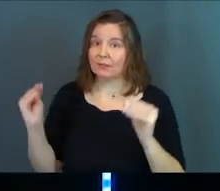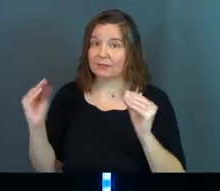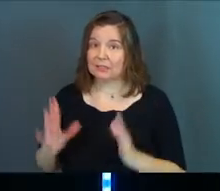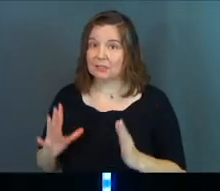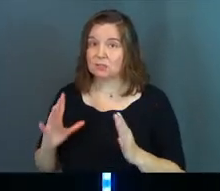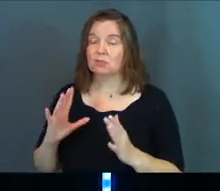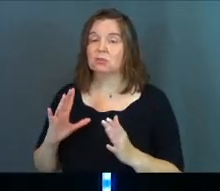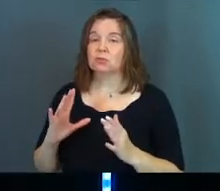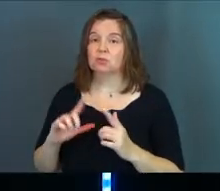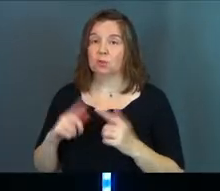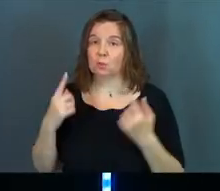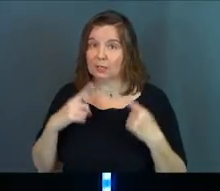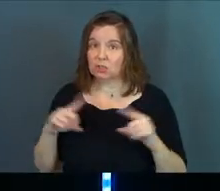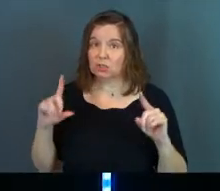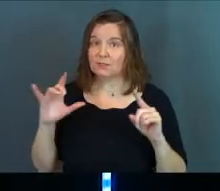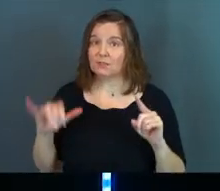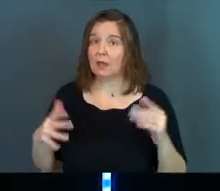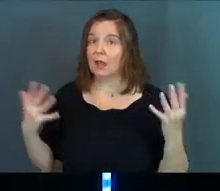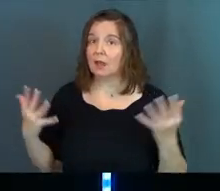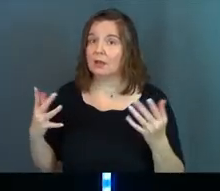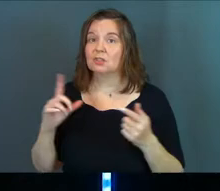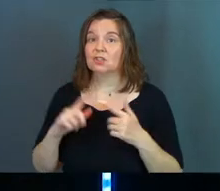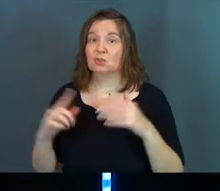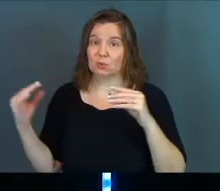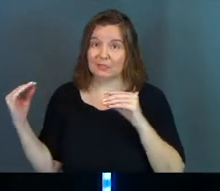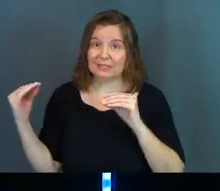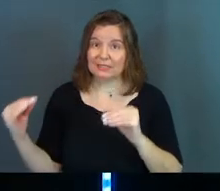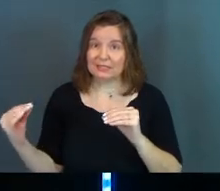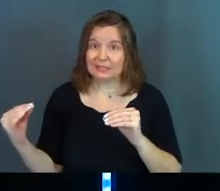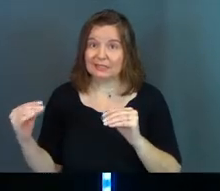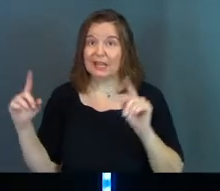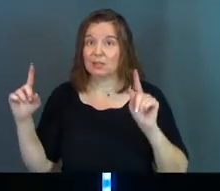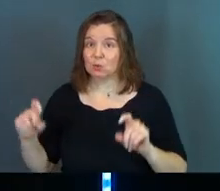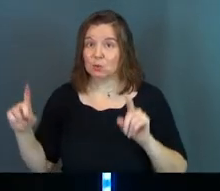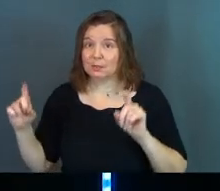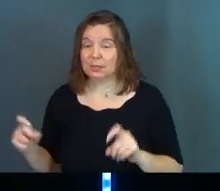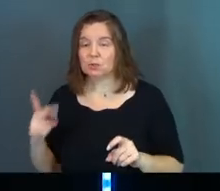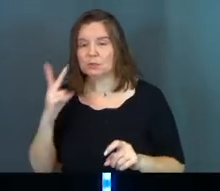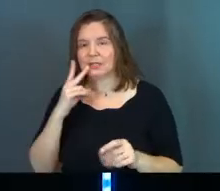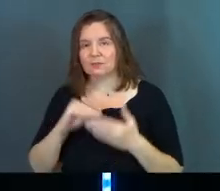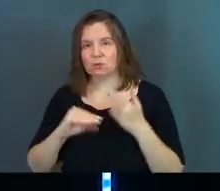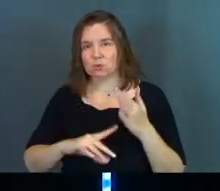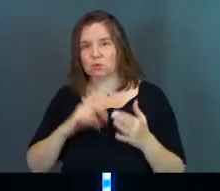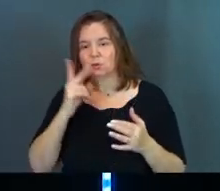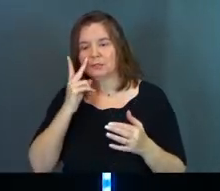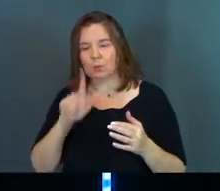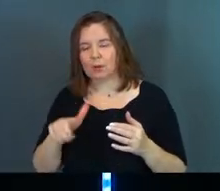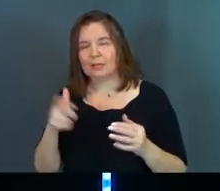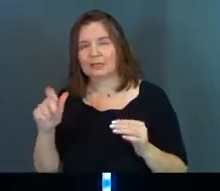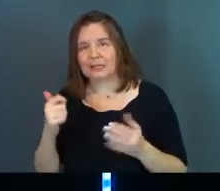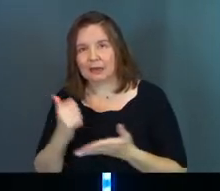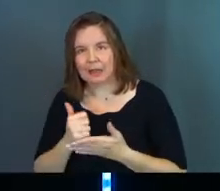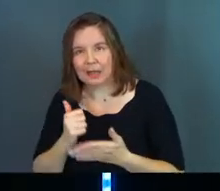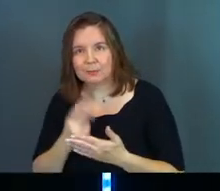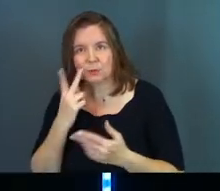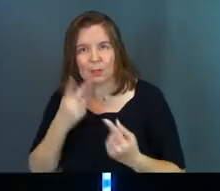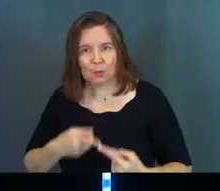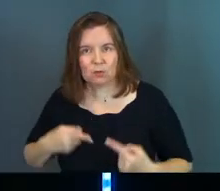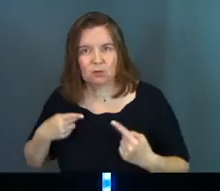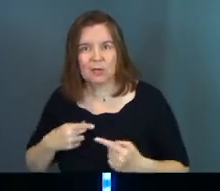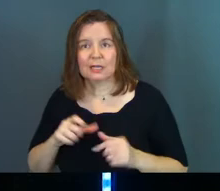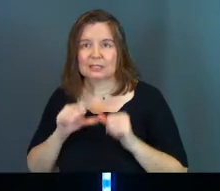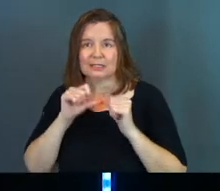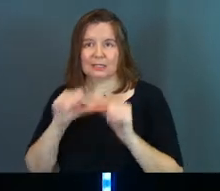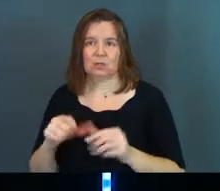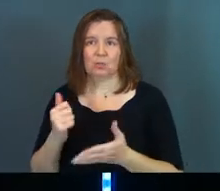teacher to achieve that is to teach and to test, to see where their students are, see where else they need help, see where they're struggling at,